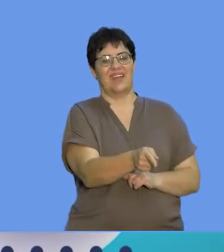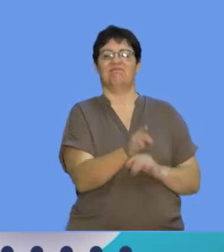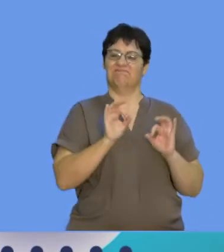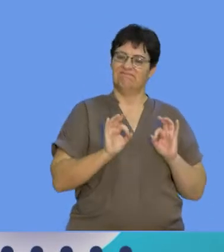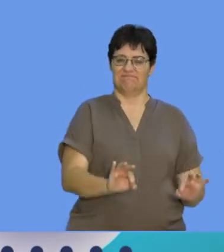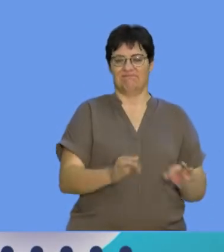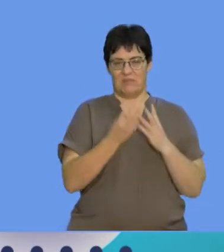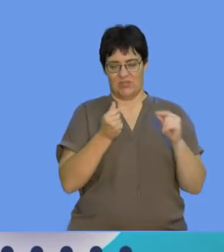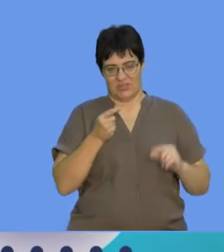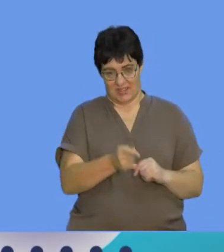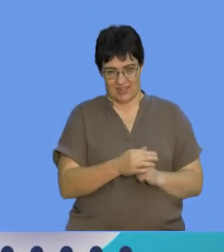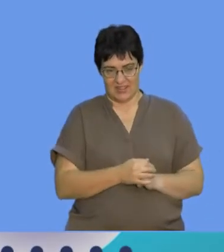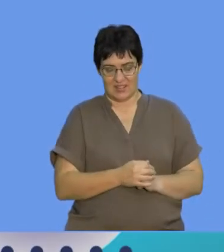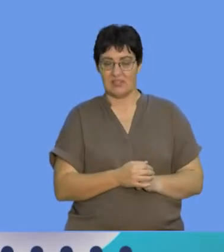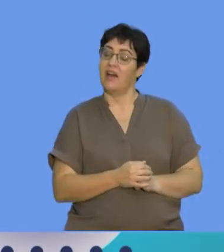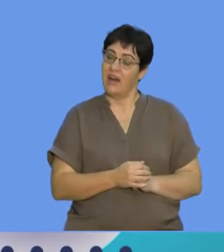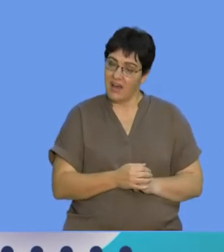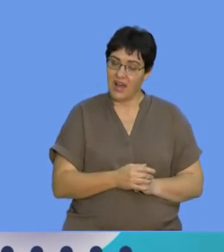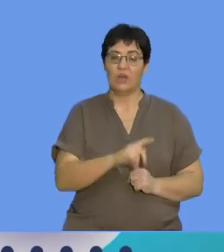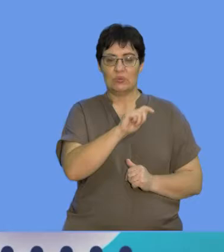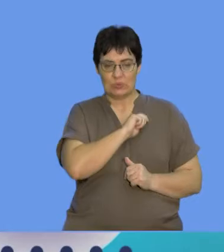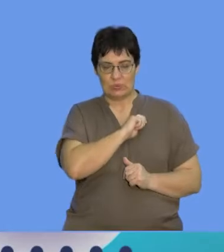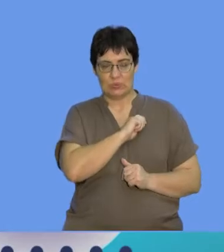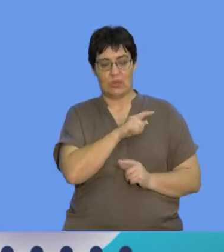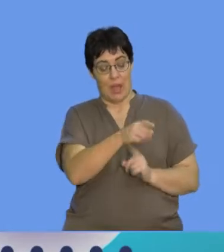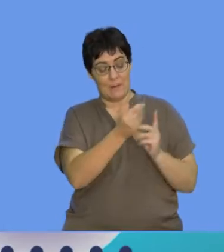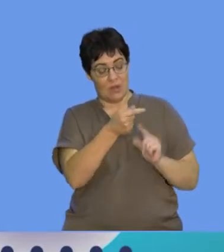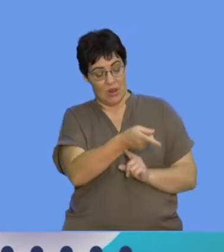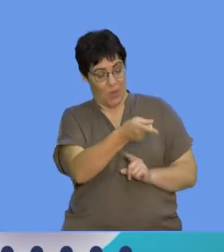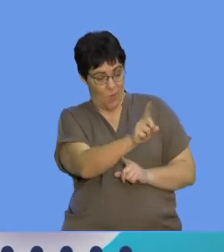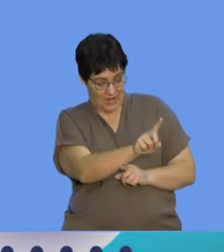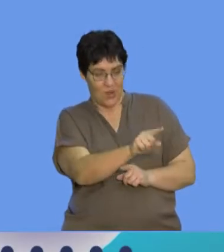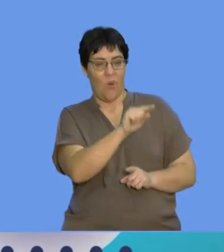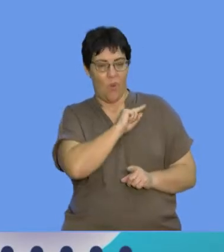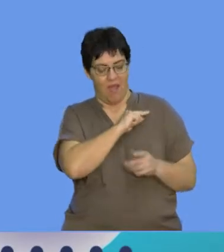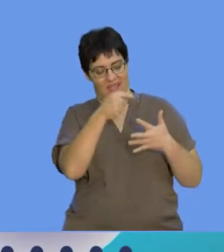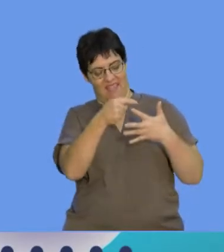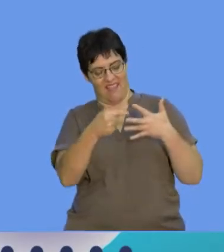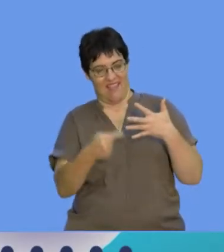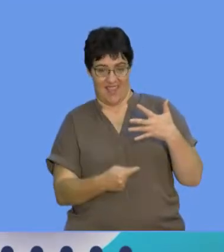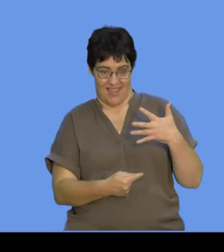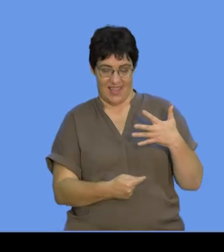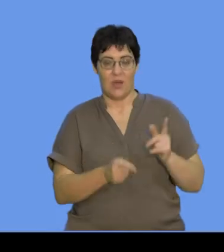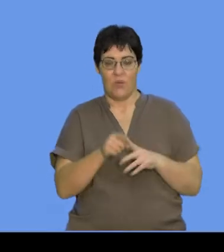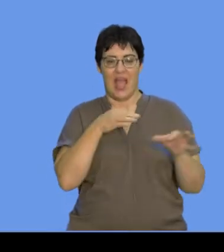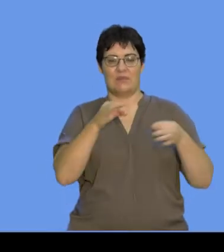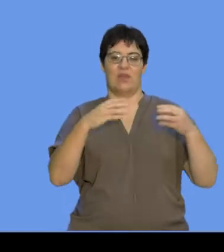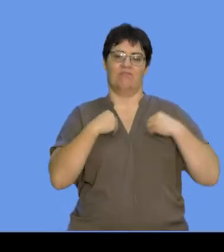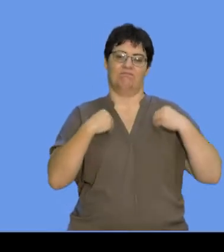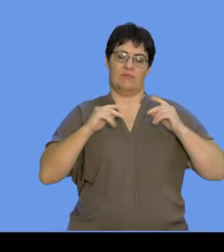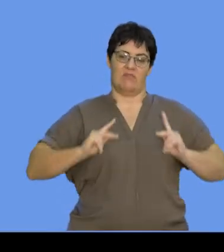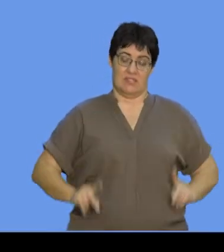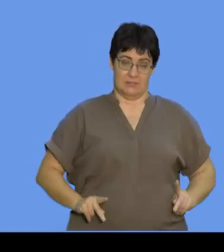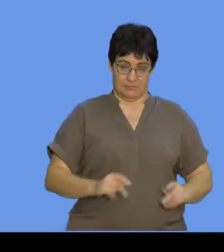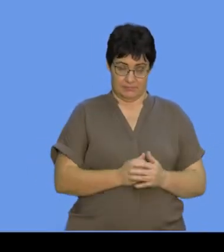one at the end, and then we can say, okay, material X is whatever of the 6 that is given to us. Okay, hence